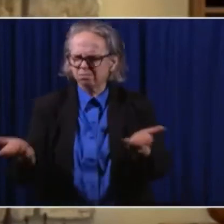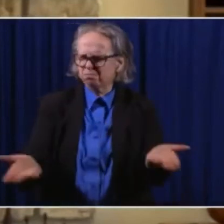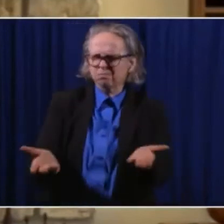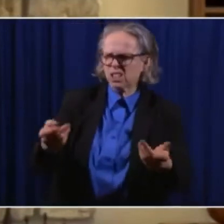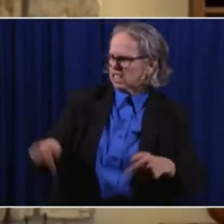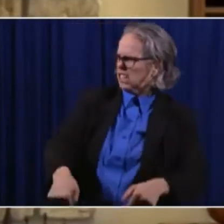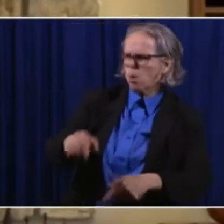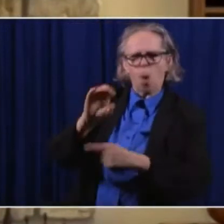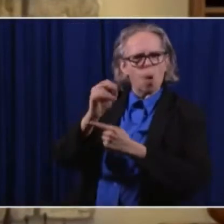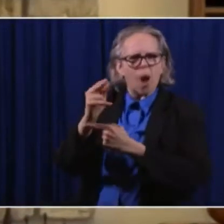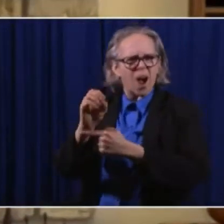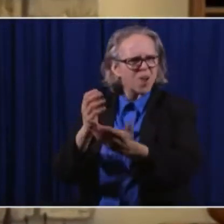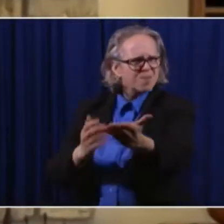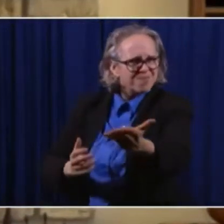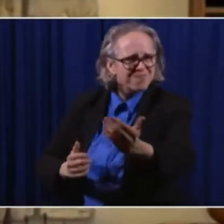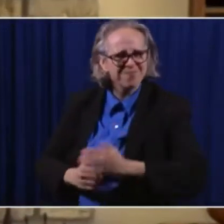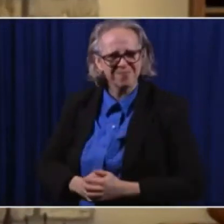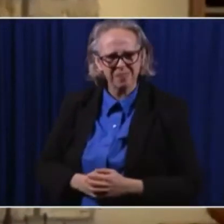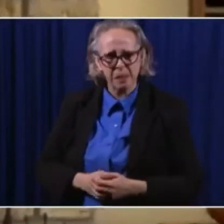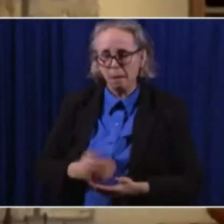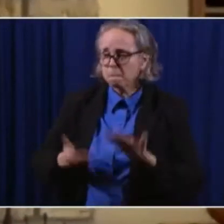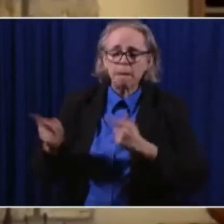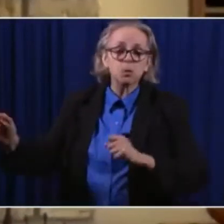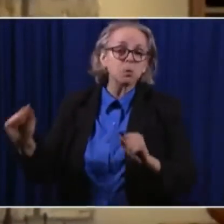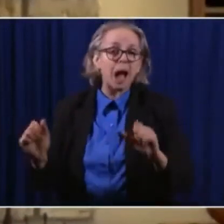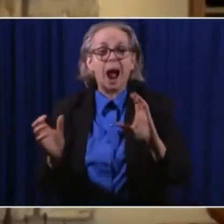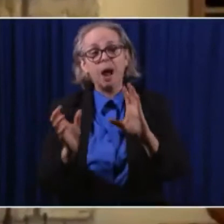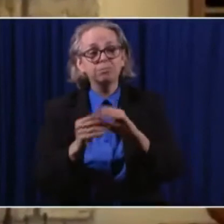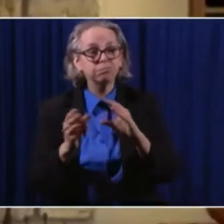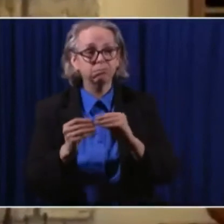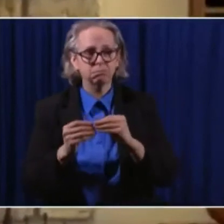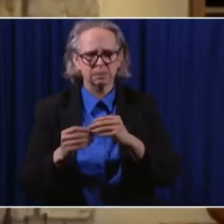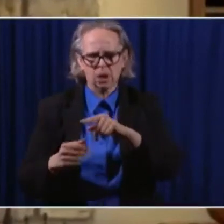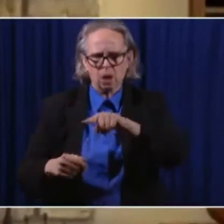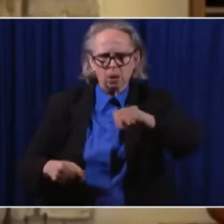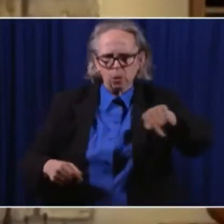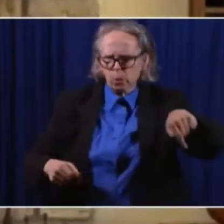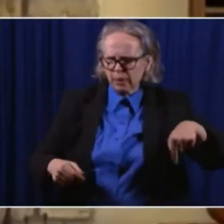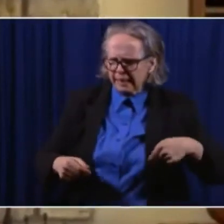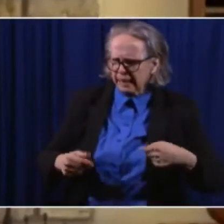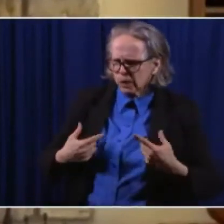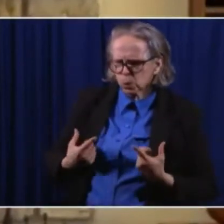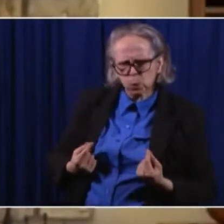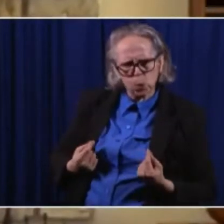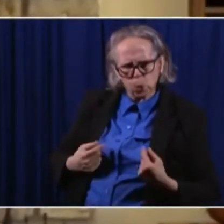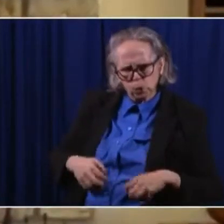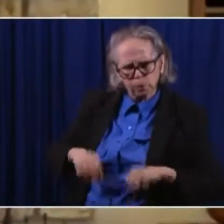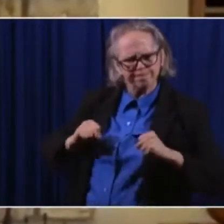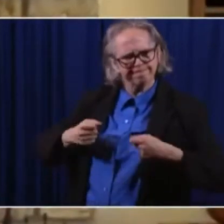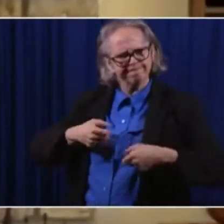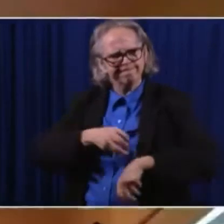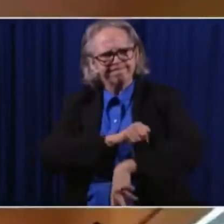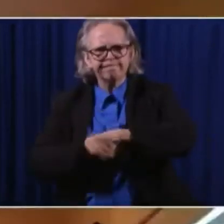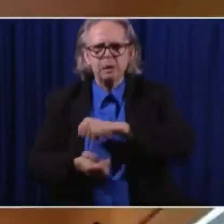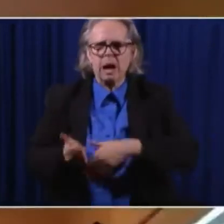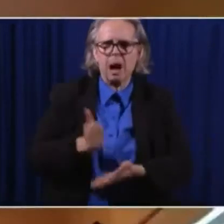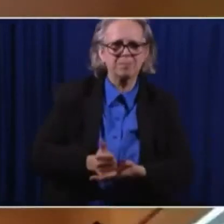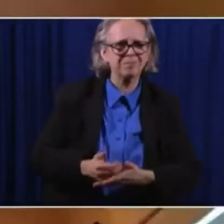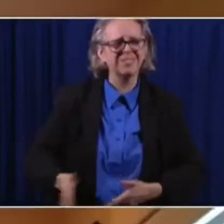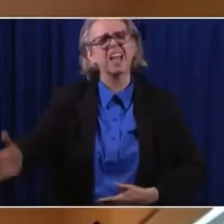and maybe some of the things that we should be looking to do and what the significance of all this is. Well, thank you, Governor